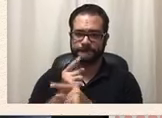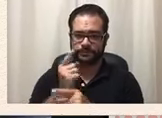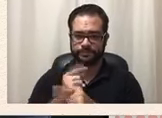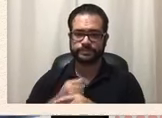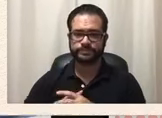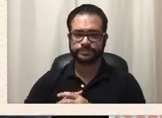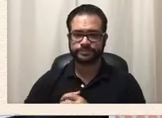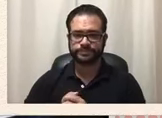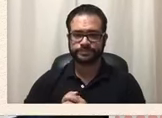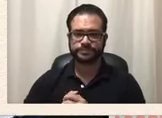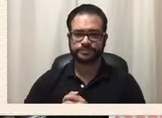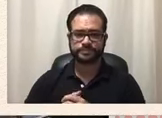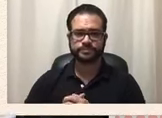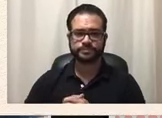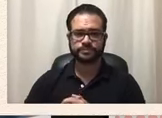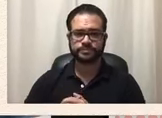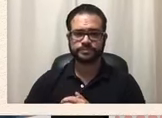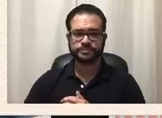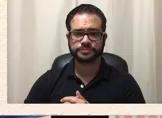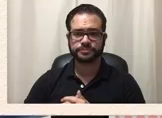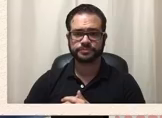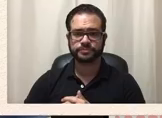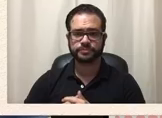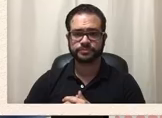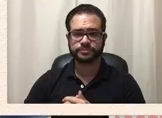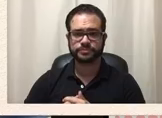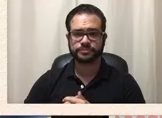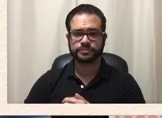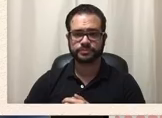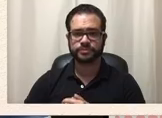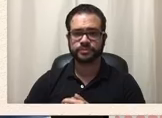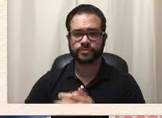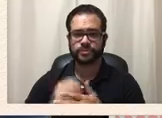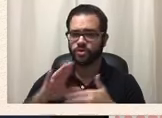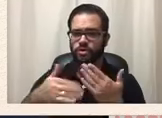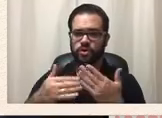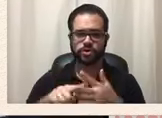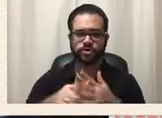Yeah. Also put a new ramp in there.